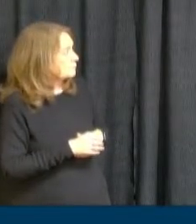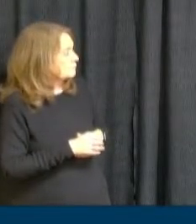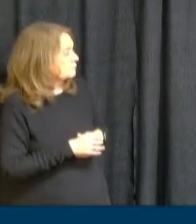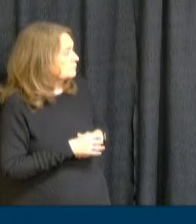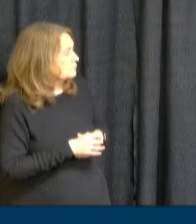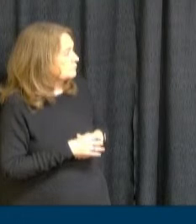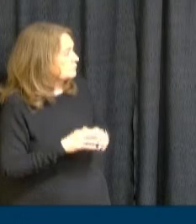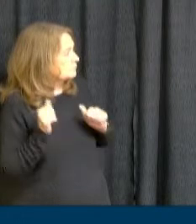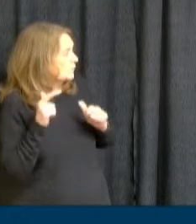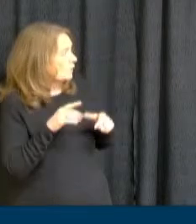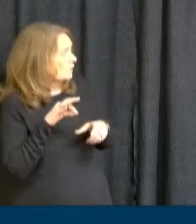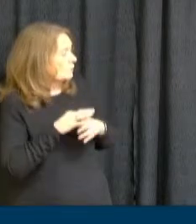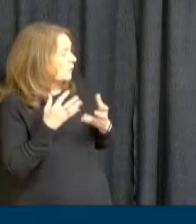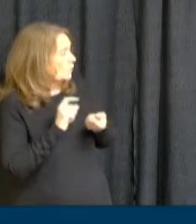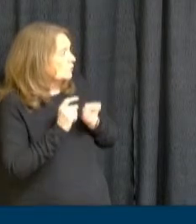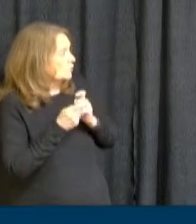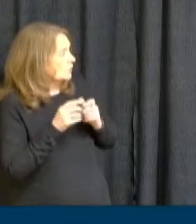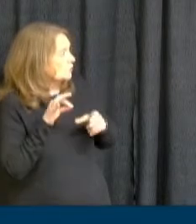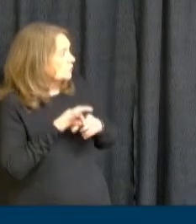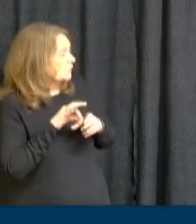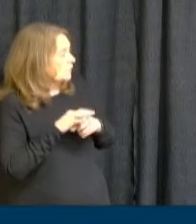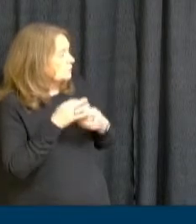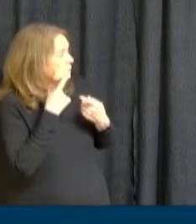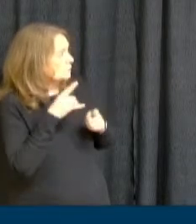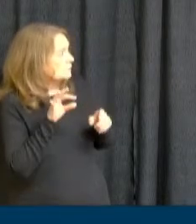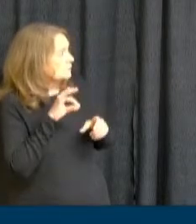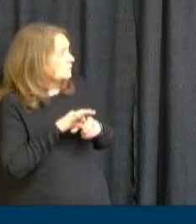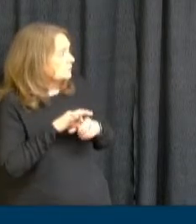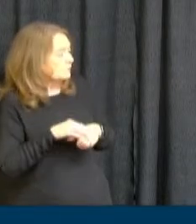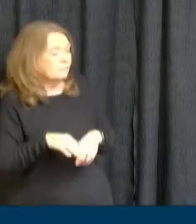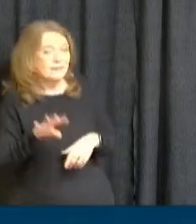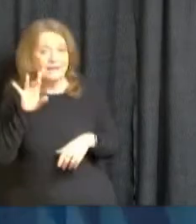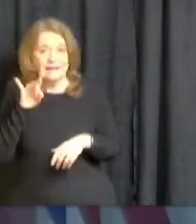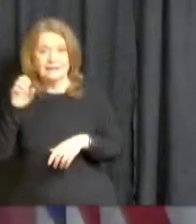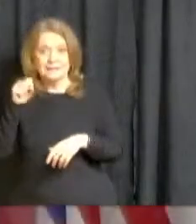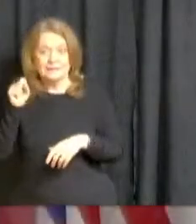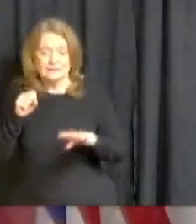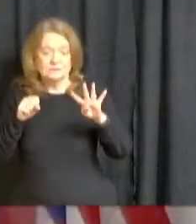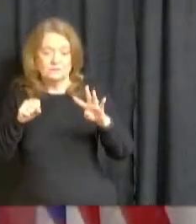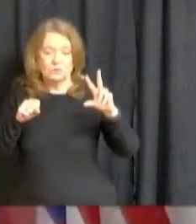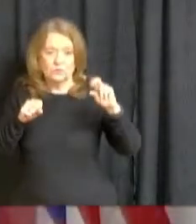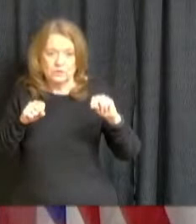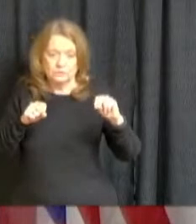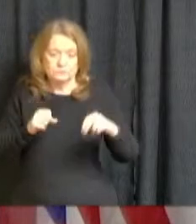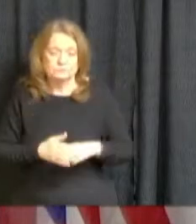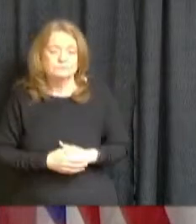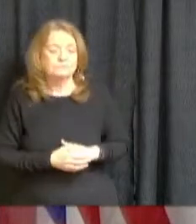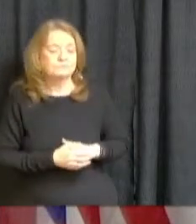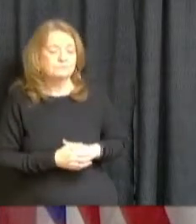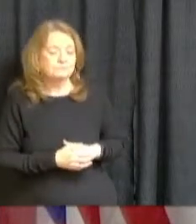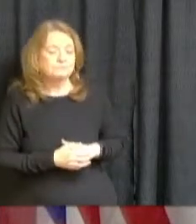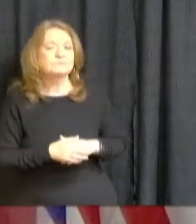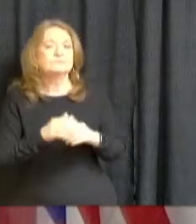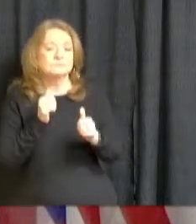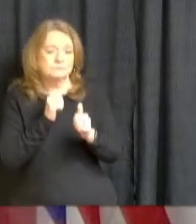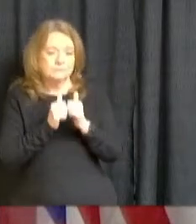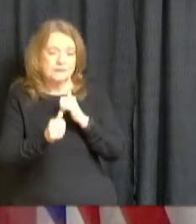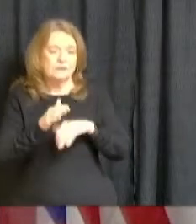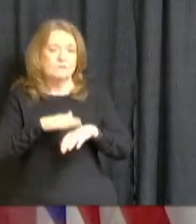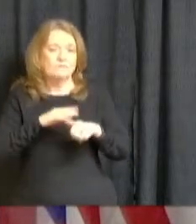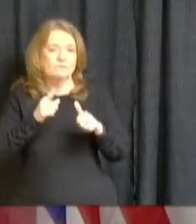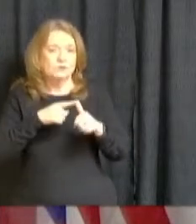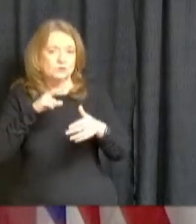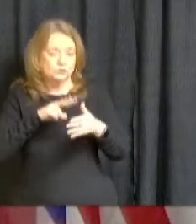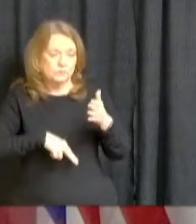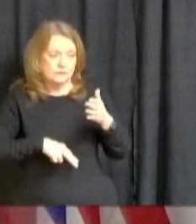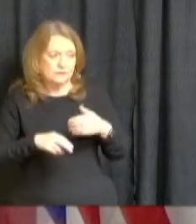Every member voted. Any member wish to change their vote? Madam Clerk, take the vote. 8 yes, 4 no, 0 abstain. Ordinance 77 is adopted.